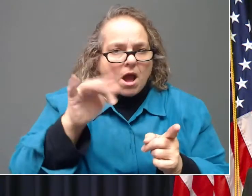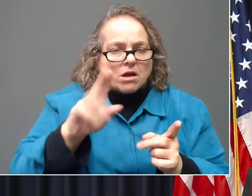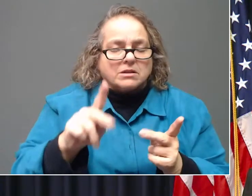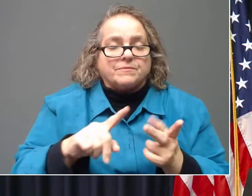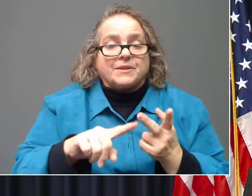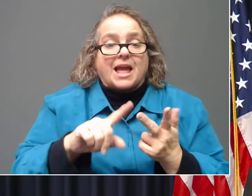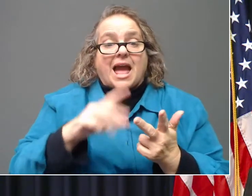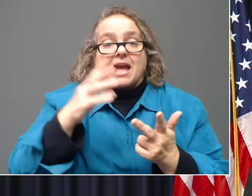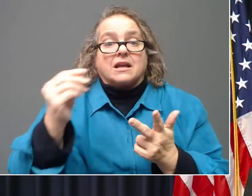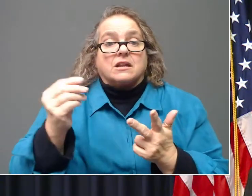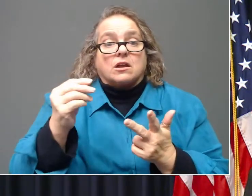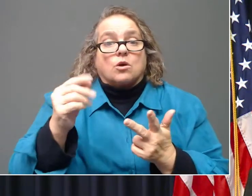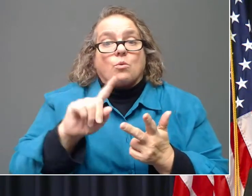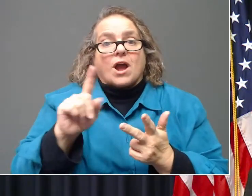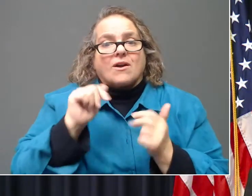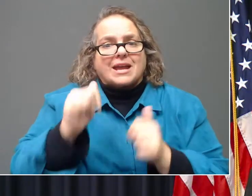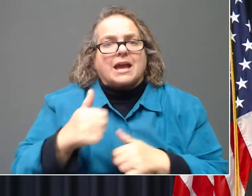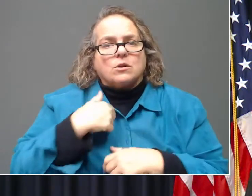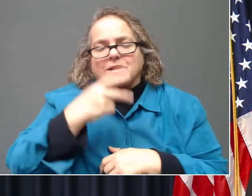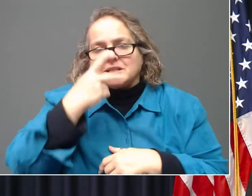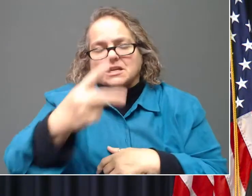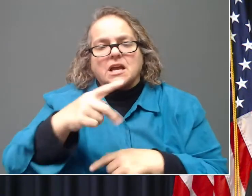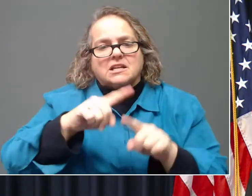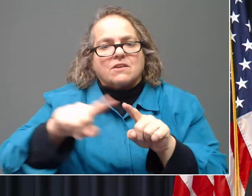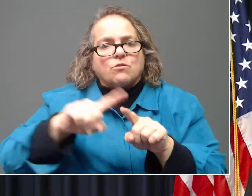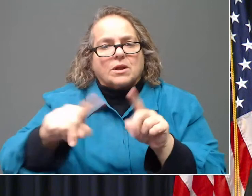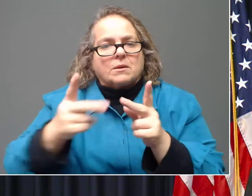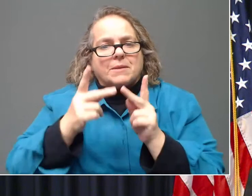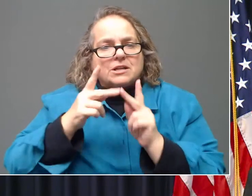other locations that you're going to announce next week?